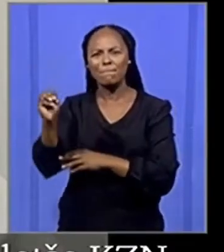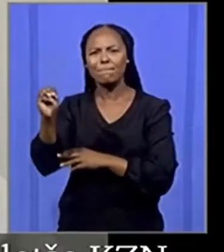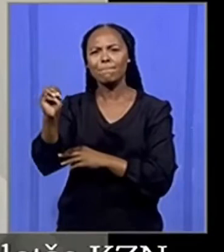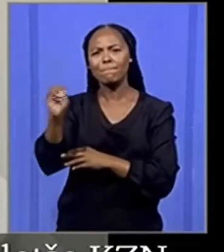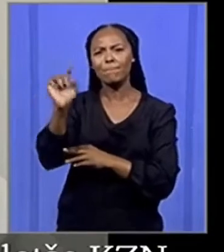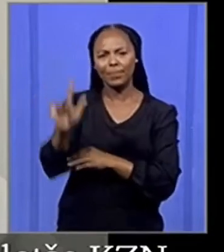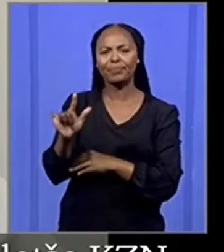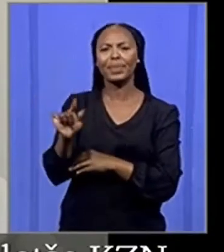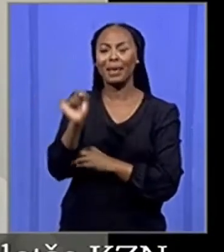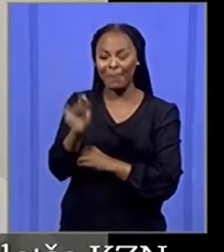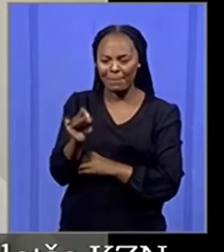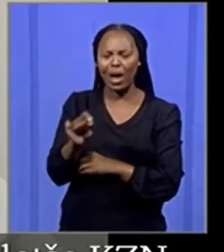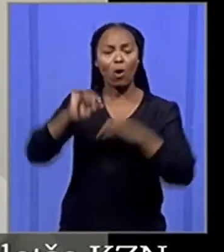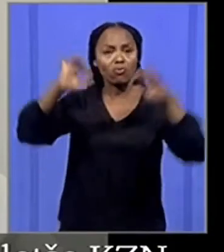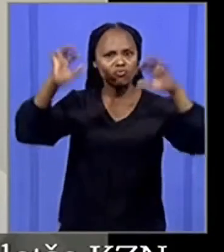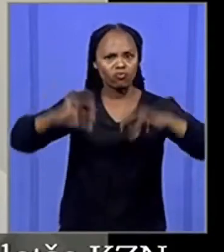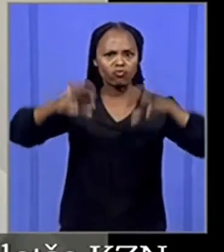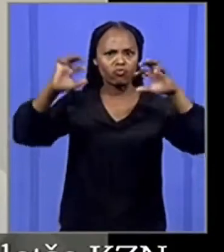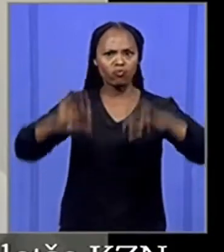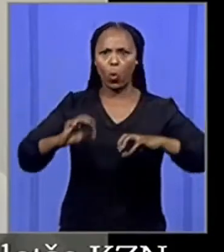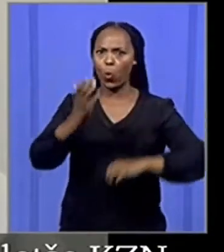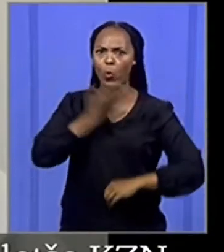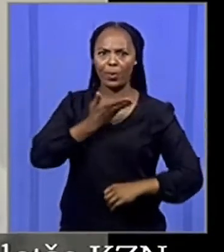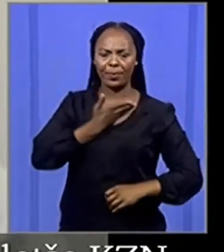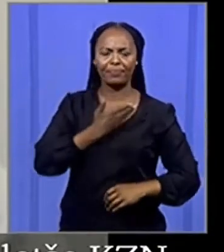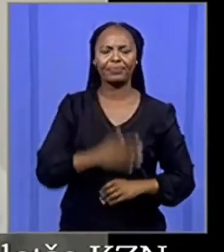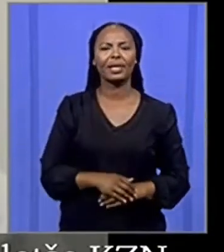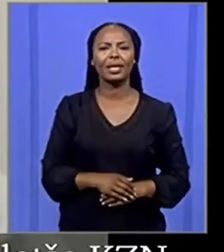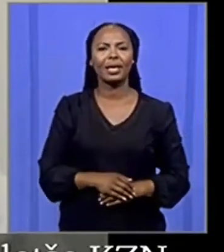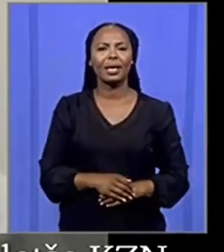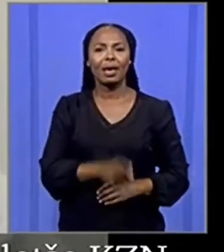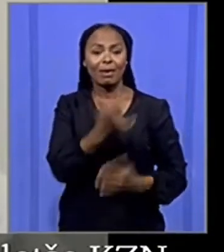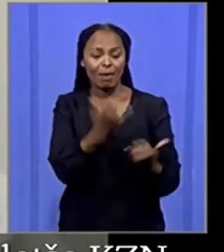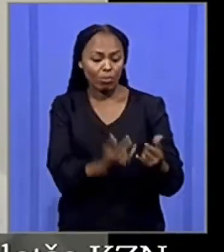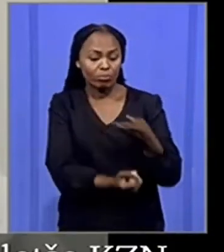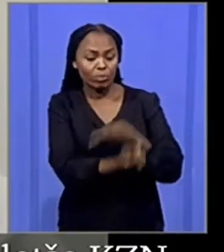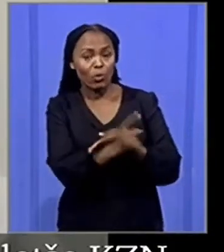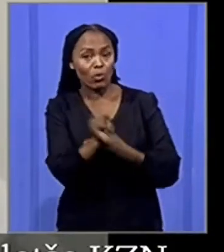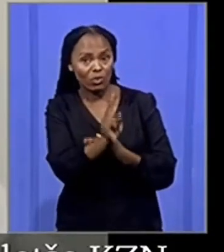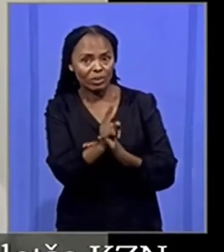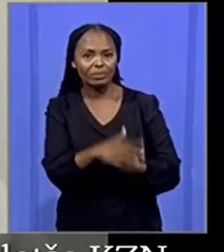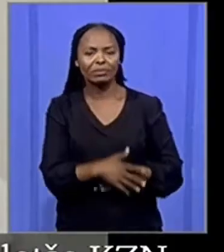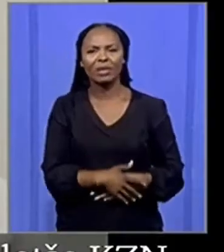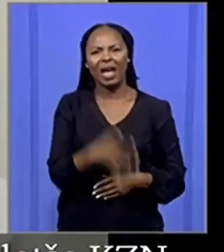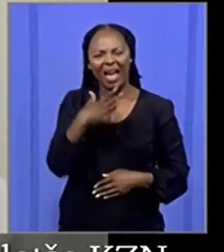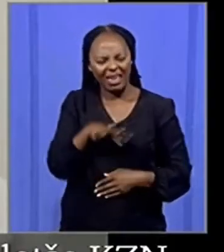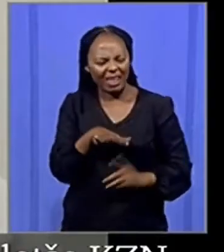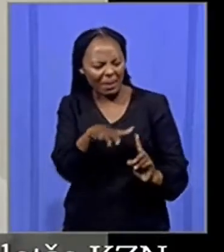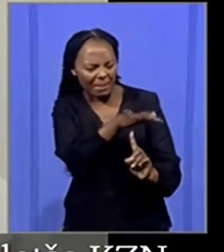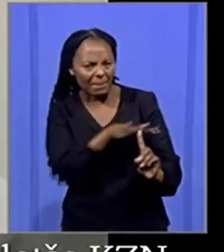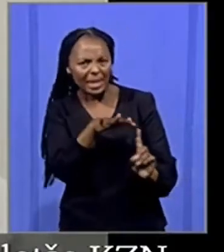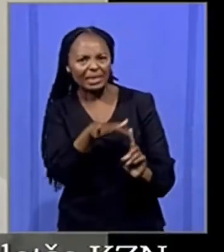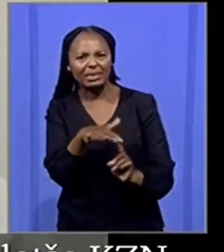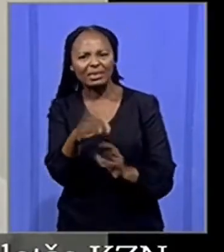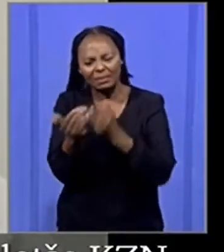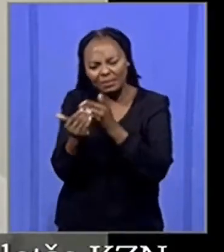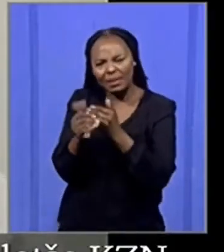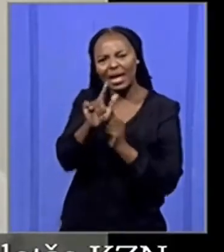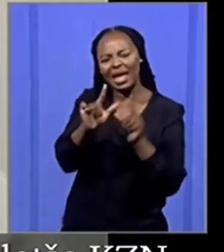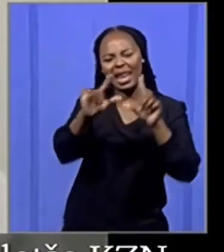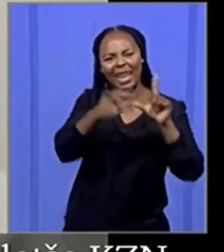the Ladysmith catchment area. Now, the scenario and the picture is as follows. There's an area outside Ladysmith and